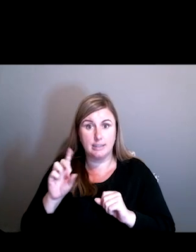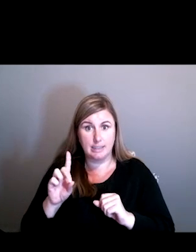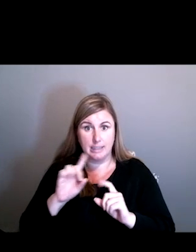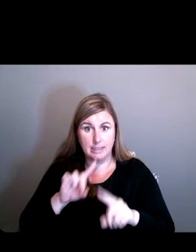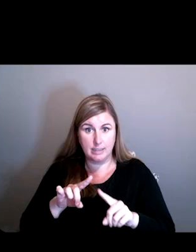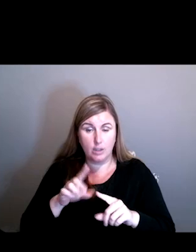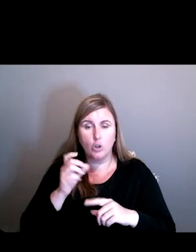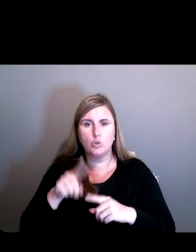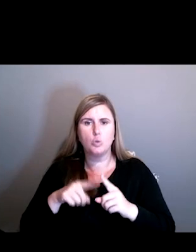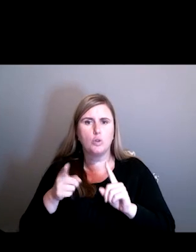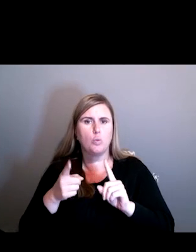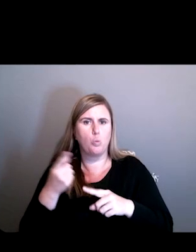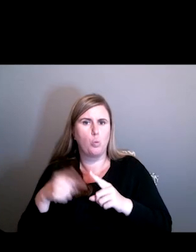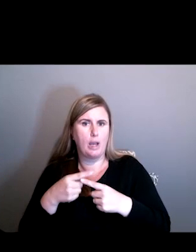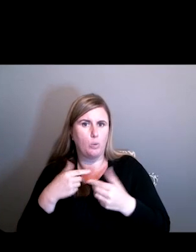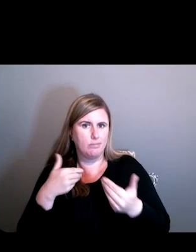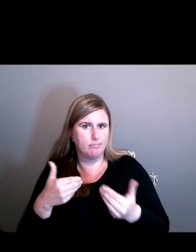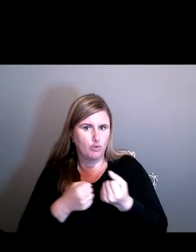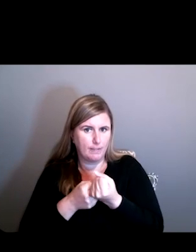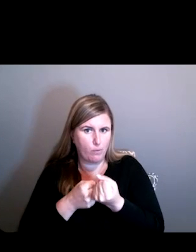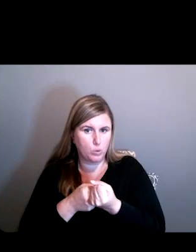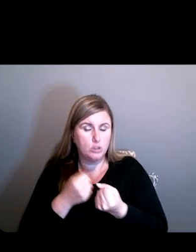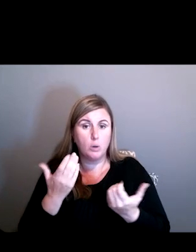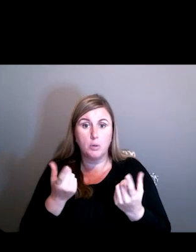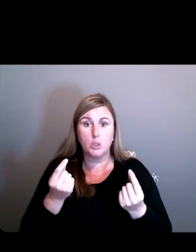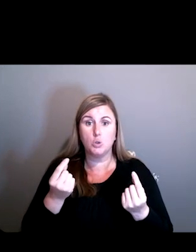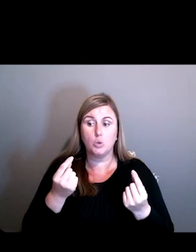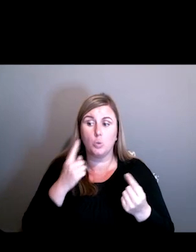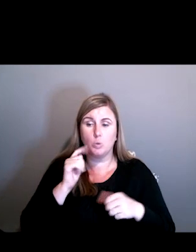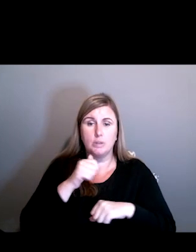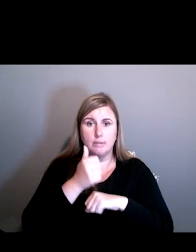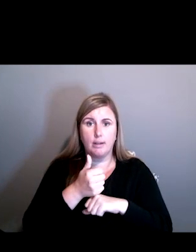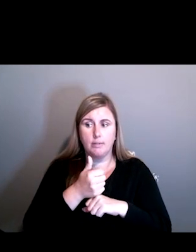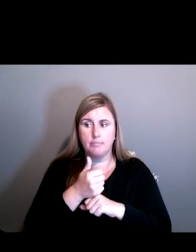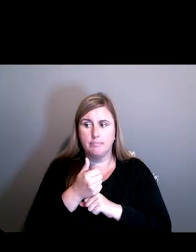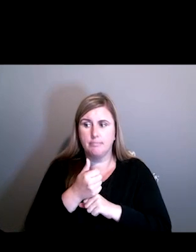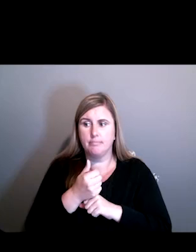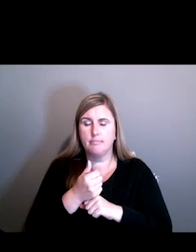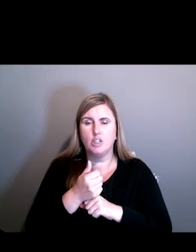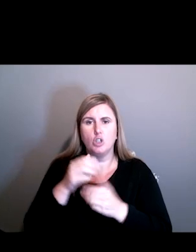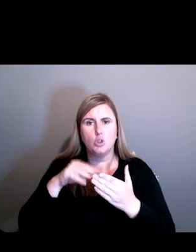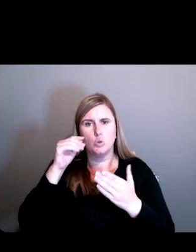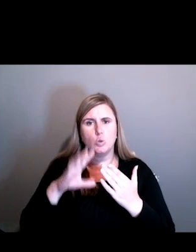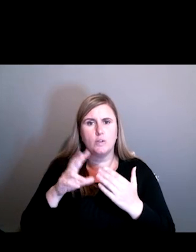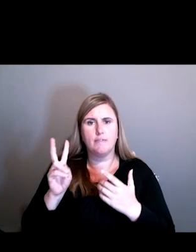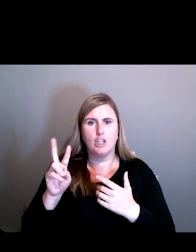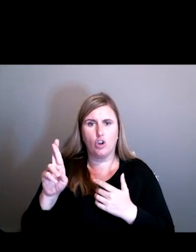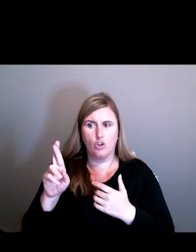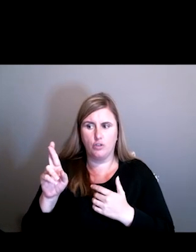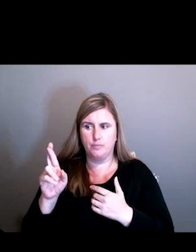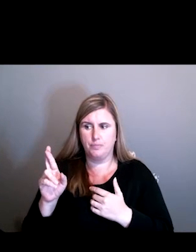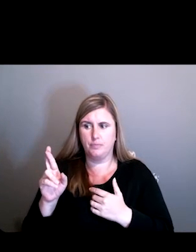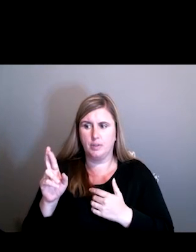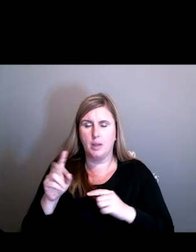first direction or first SD to when we reinforce. And so what we might do is we'll set